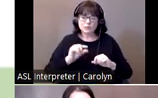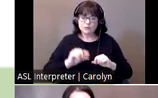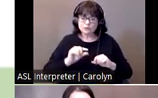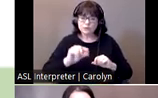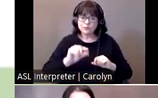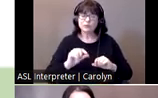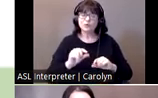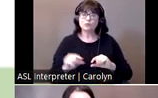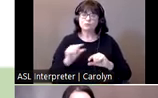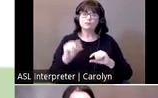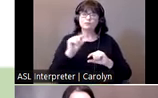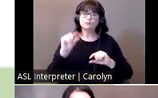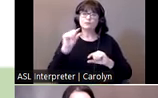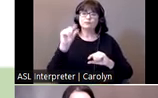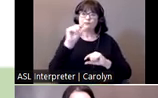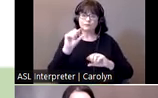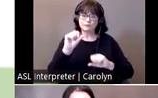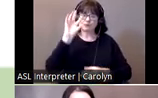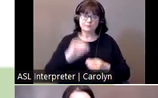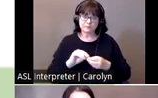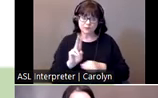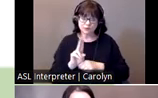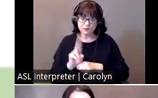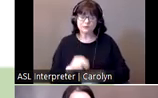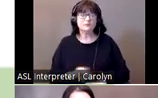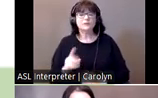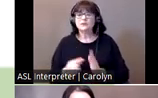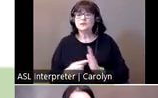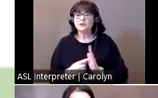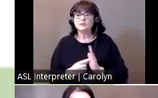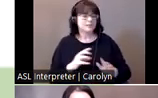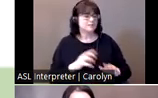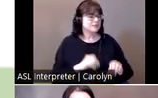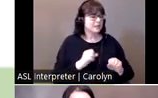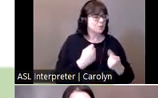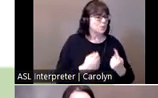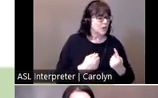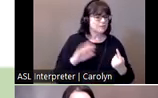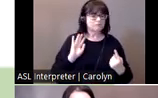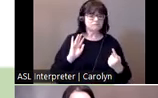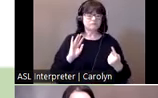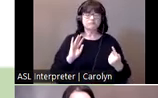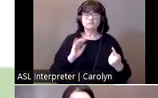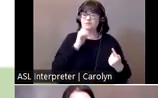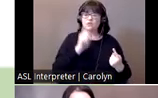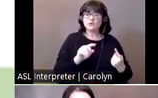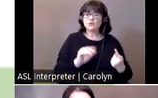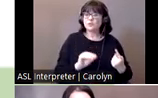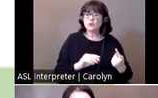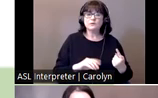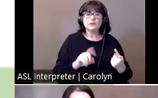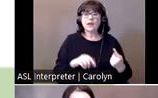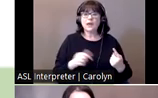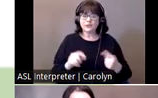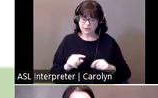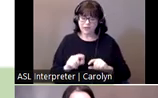Sometimes it might just be a one-off learning experience, while some are created to be stacked and laddered to create a qualification.